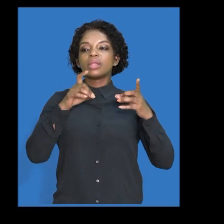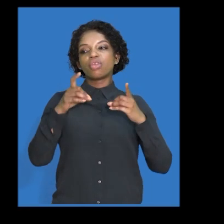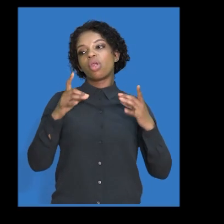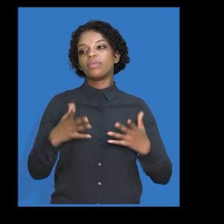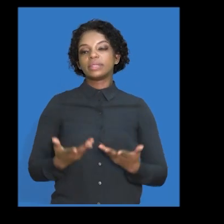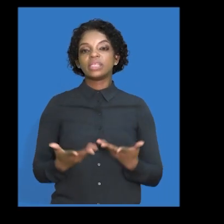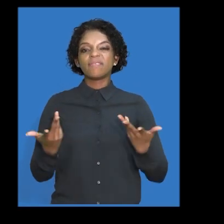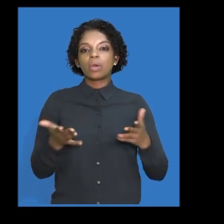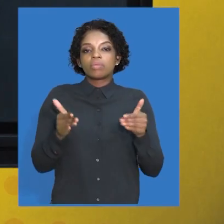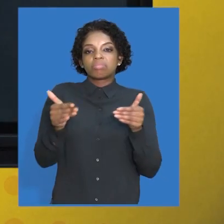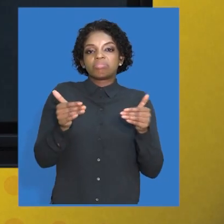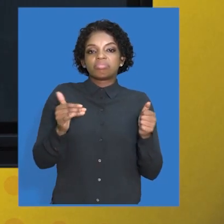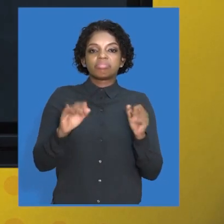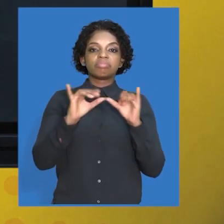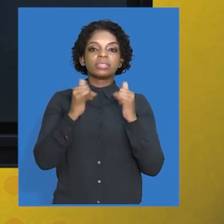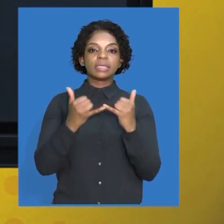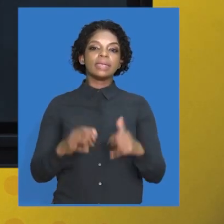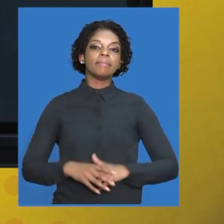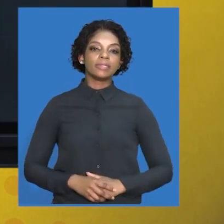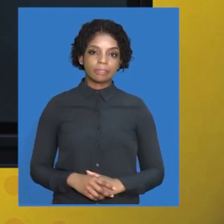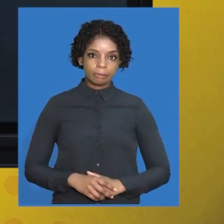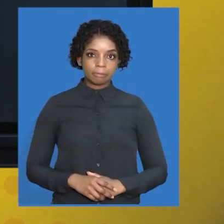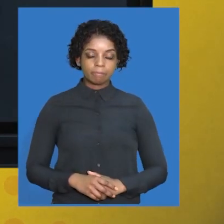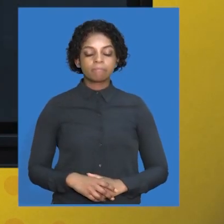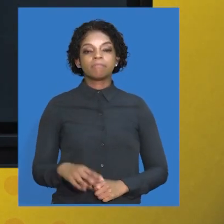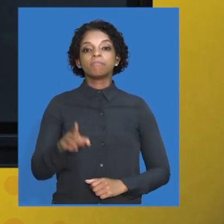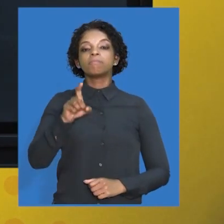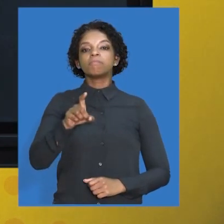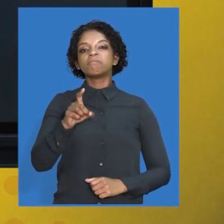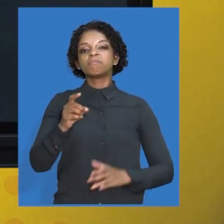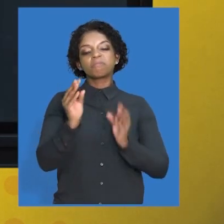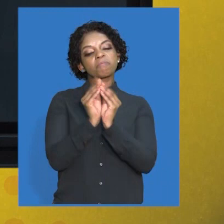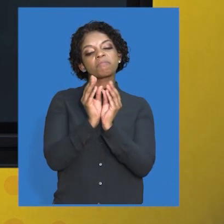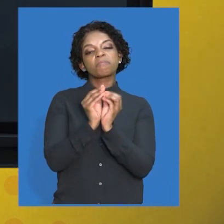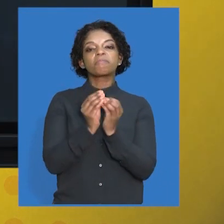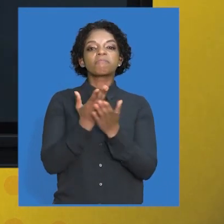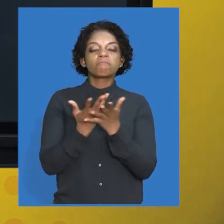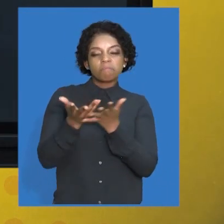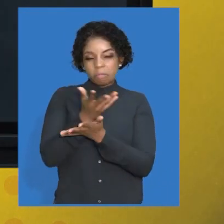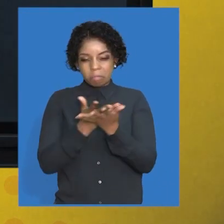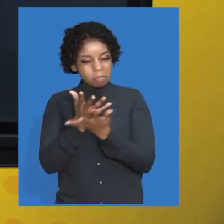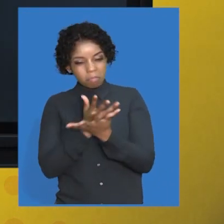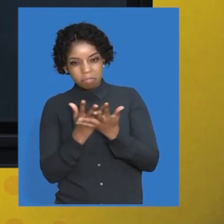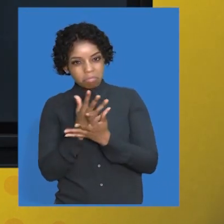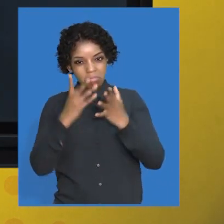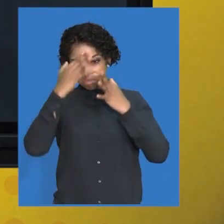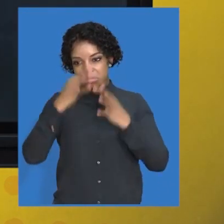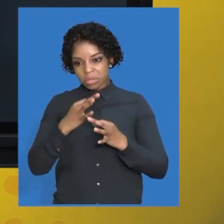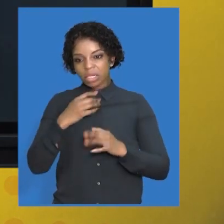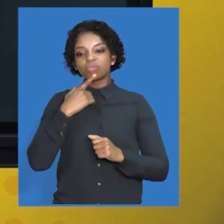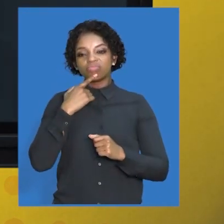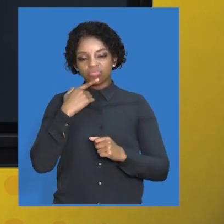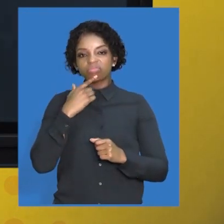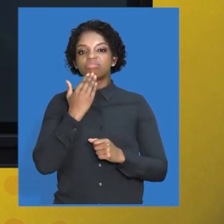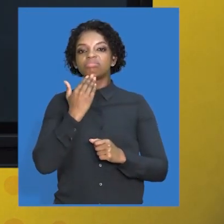the shareholders vote and they decide who the directors should be. So all the shareholders get to vote. Remember